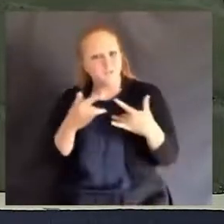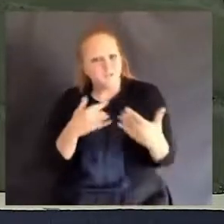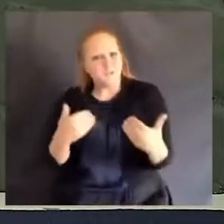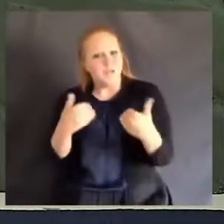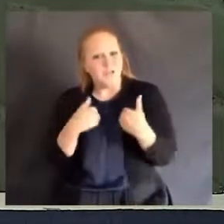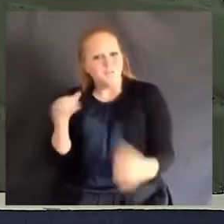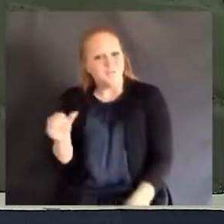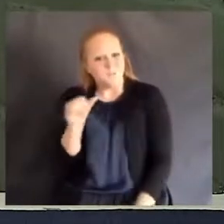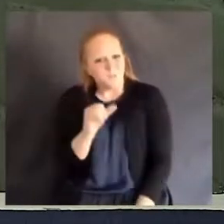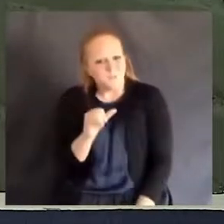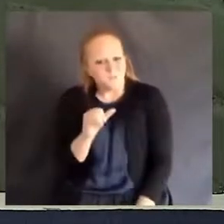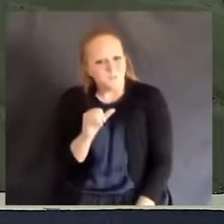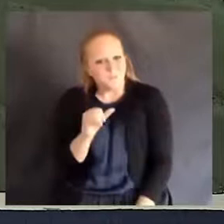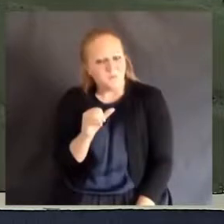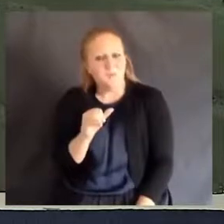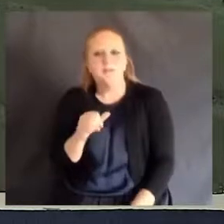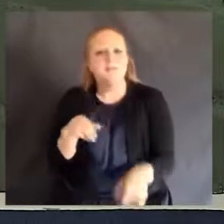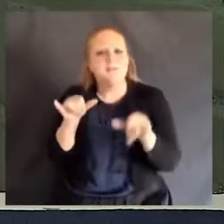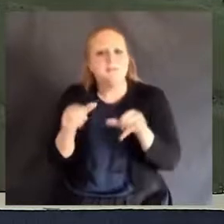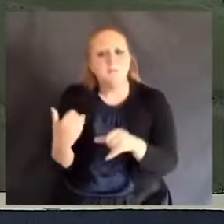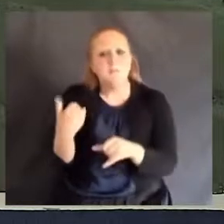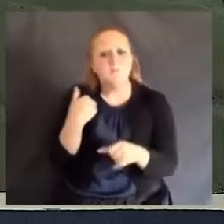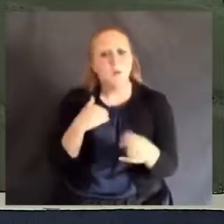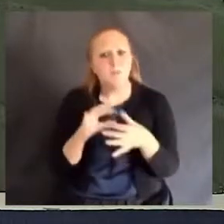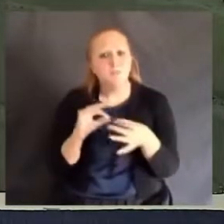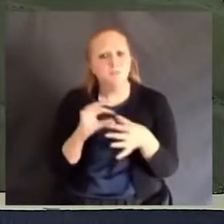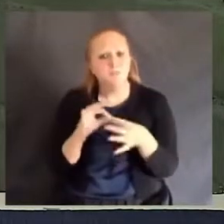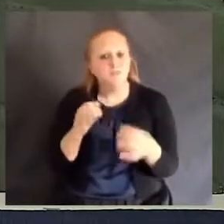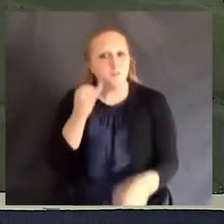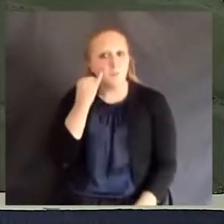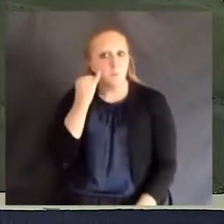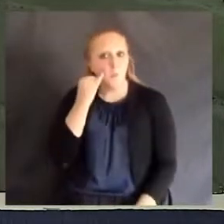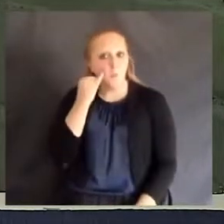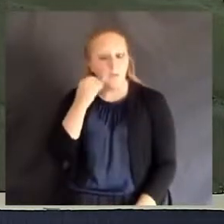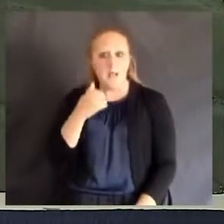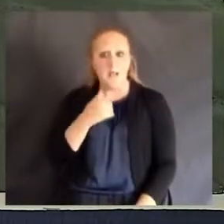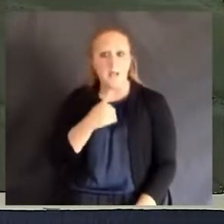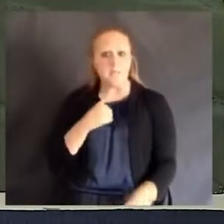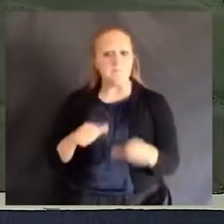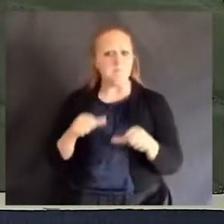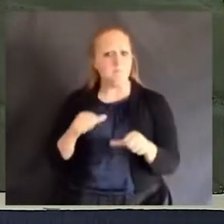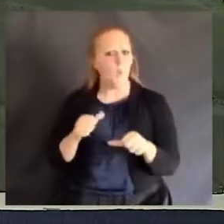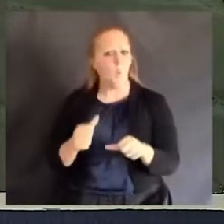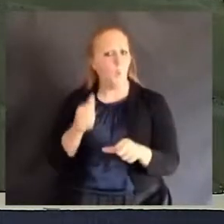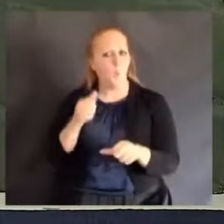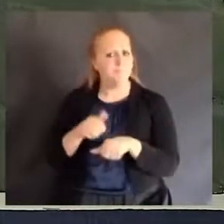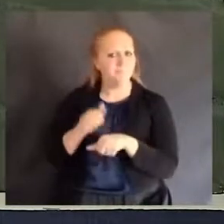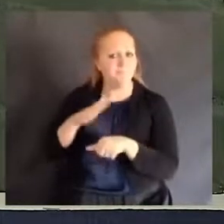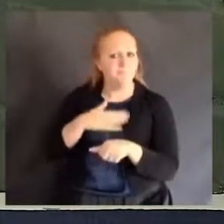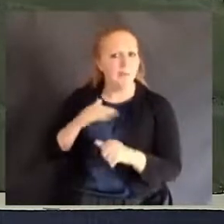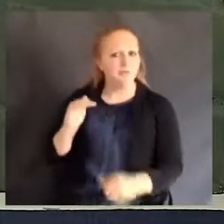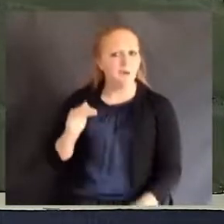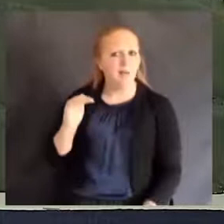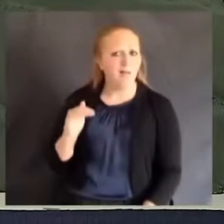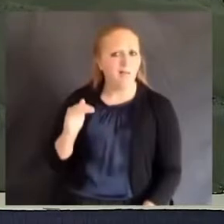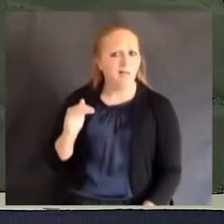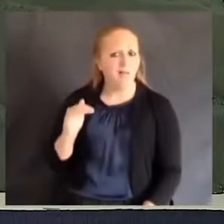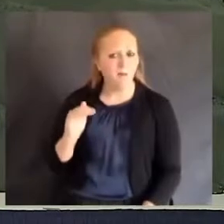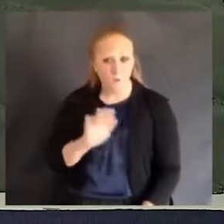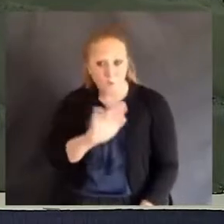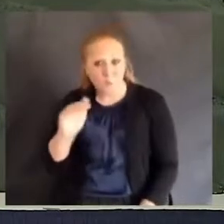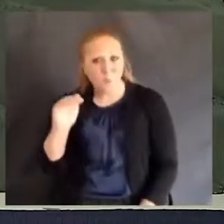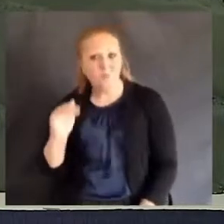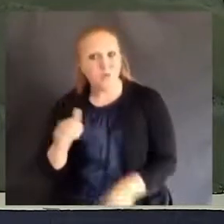If it's not safe for my child, it's not safe for anyone's child. If I wasn't prepared to be a school teacher in